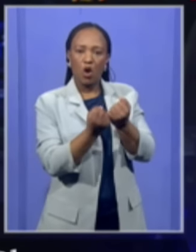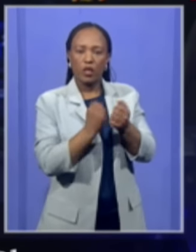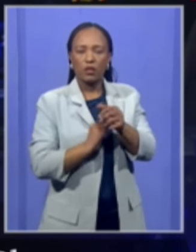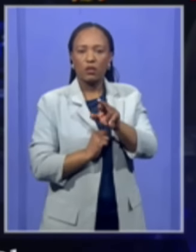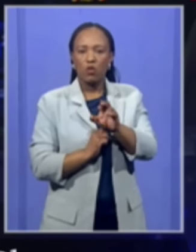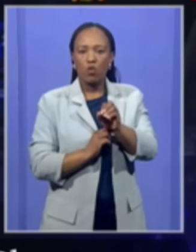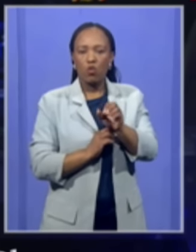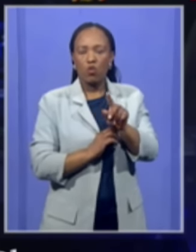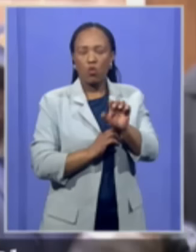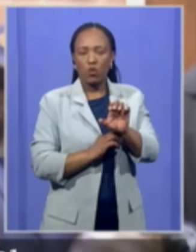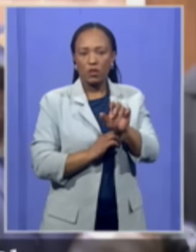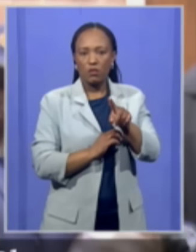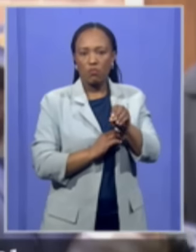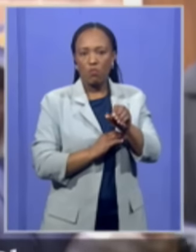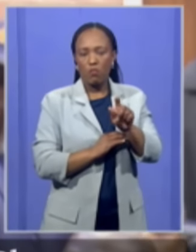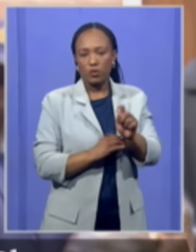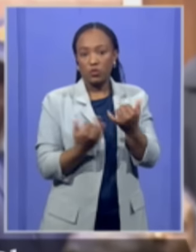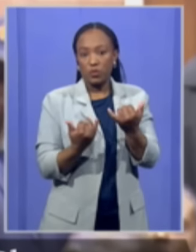jeno.